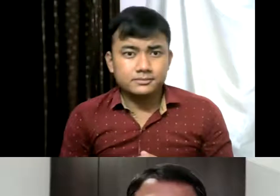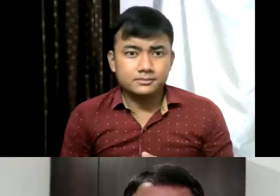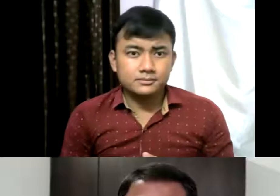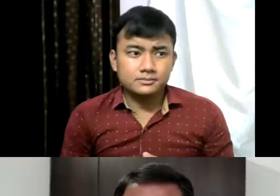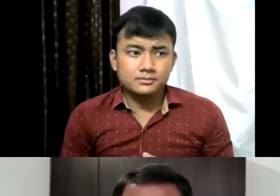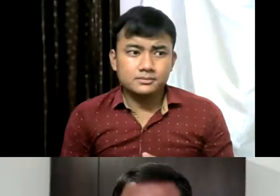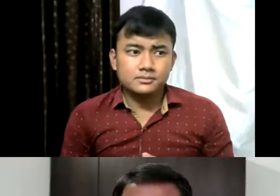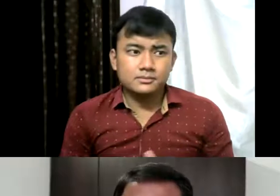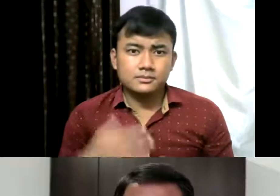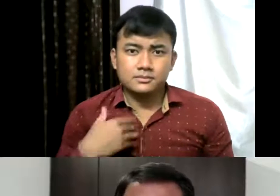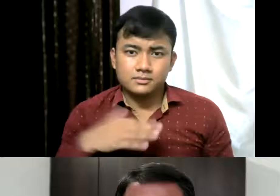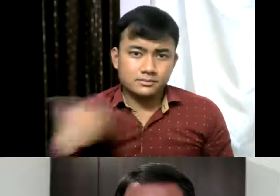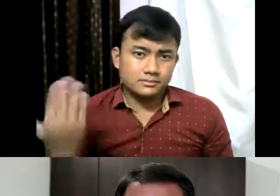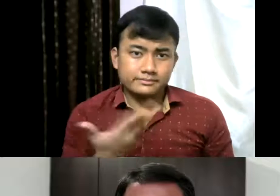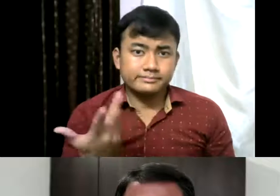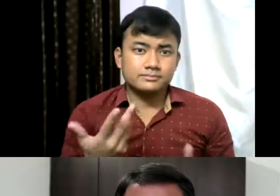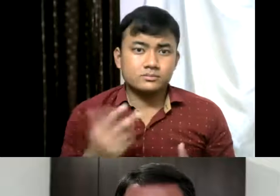We have 2 more minutes.